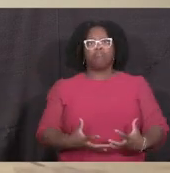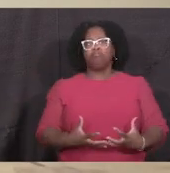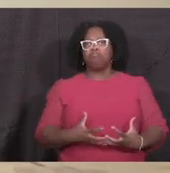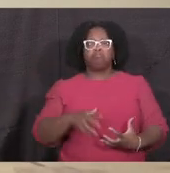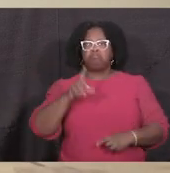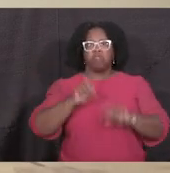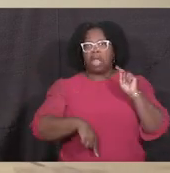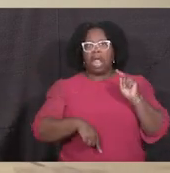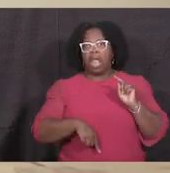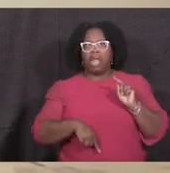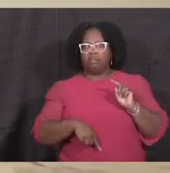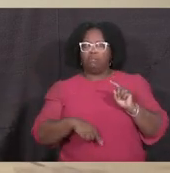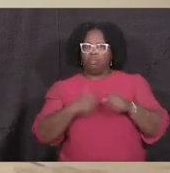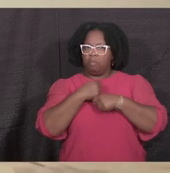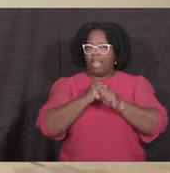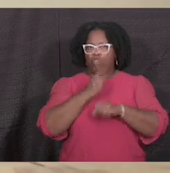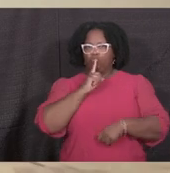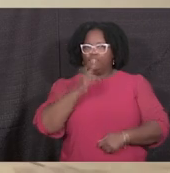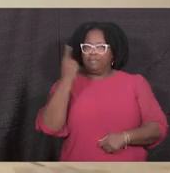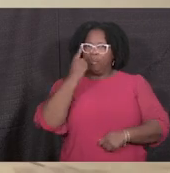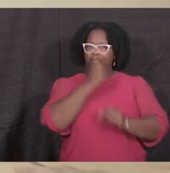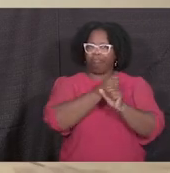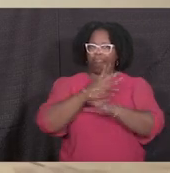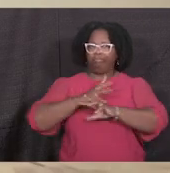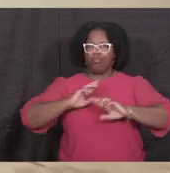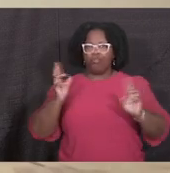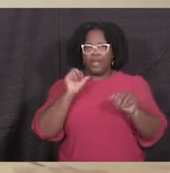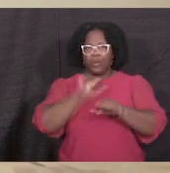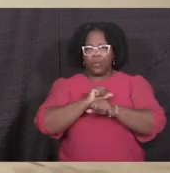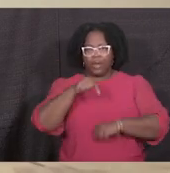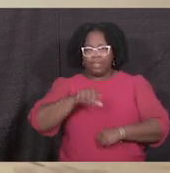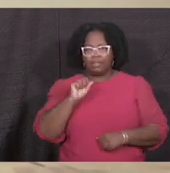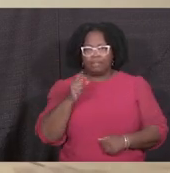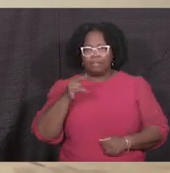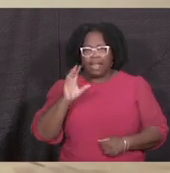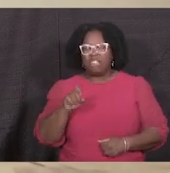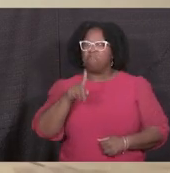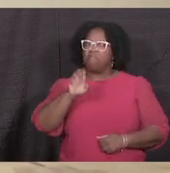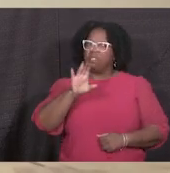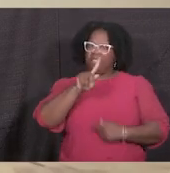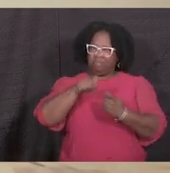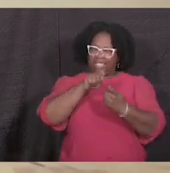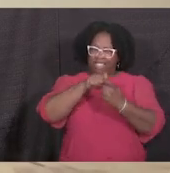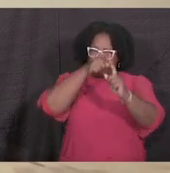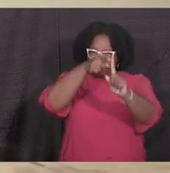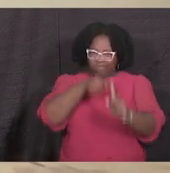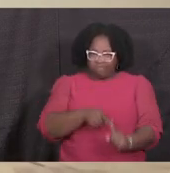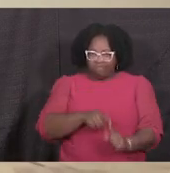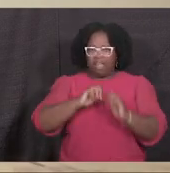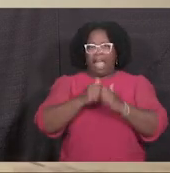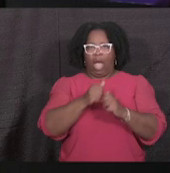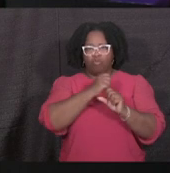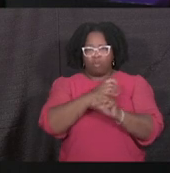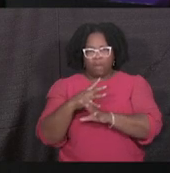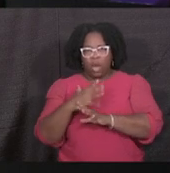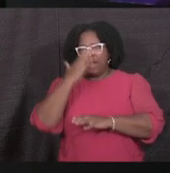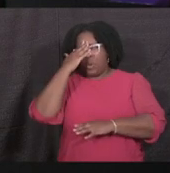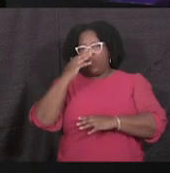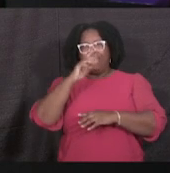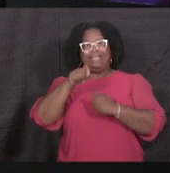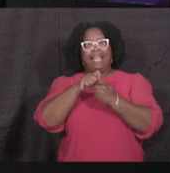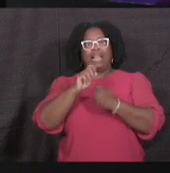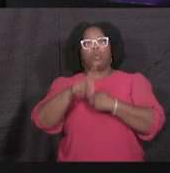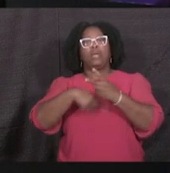this space. And so you have to be really specific about how you're preparing them and know exactly where they're going to land. I love